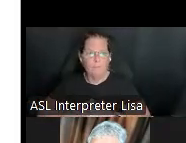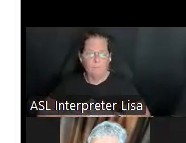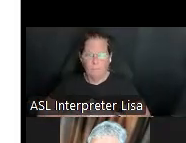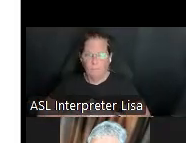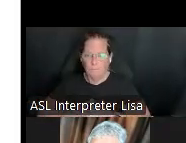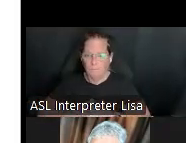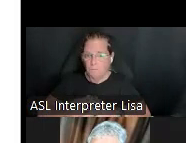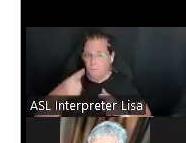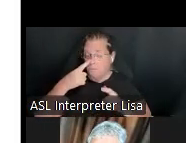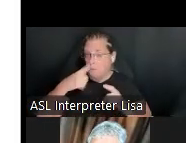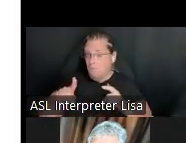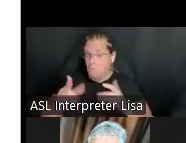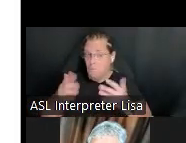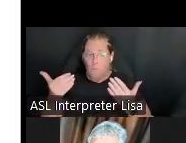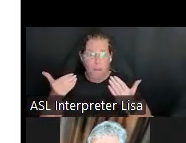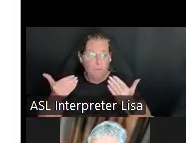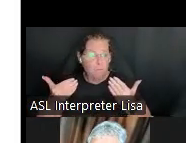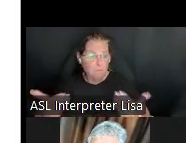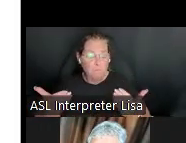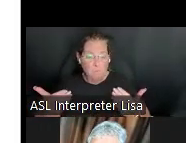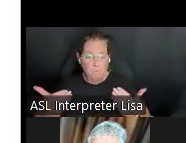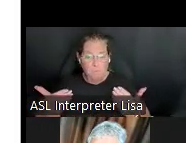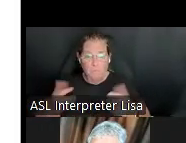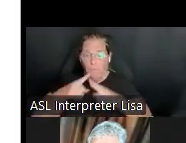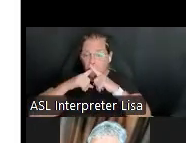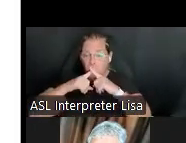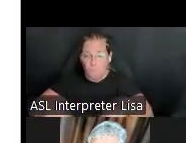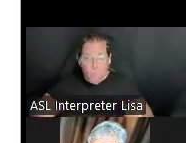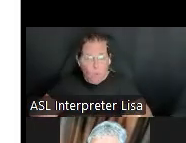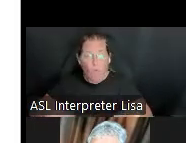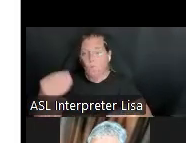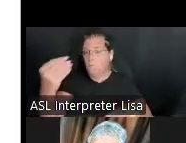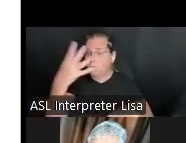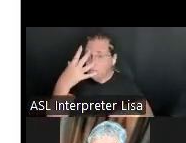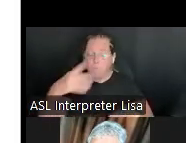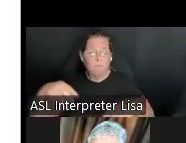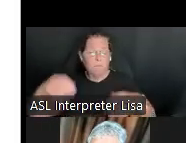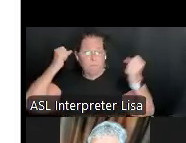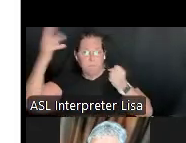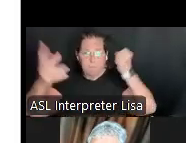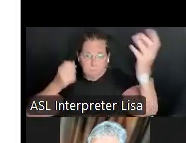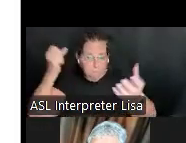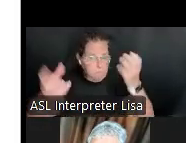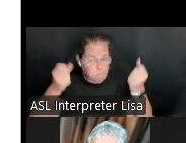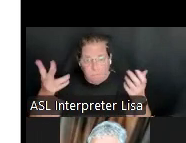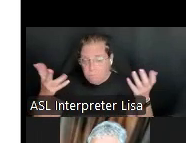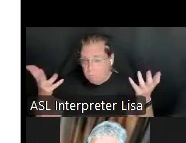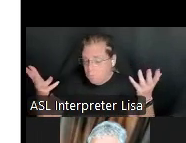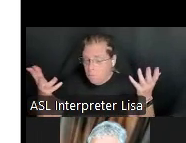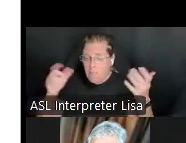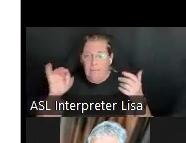okay if we just take a moment and unmute if you ever have had a person on your caseload with a brain